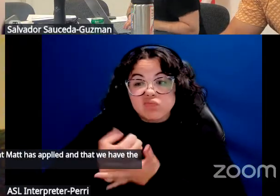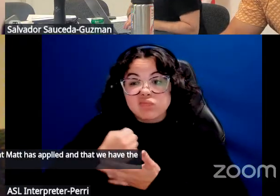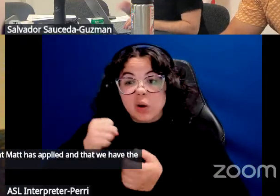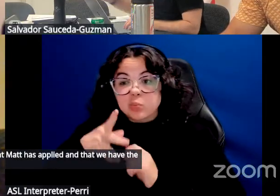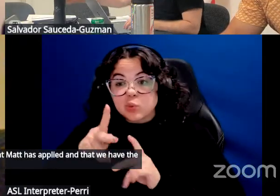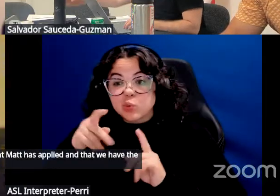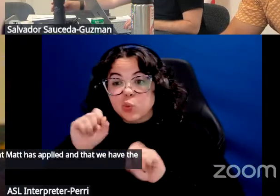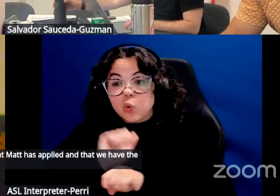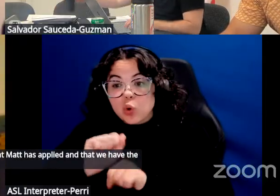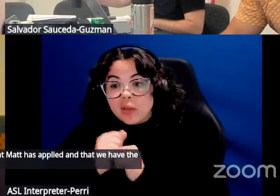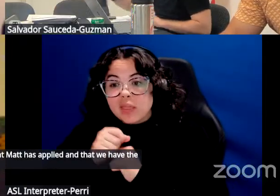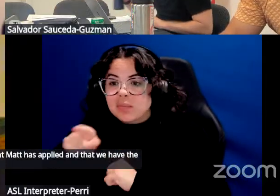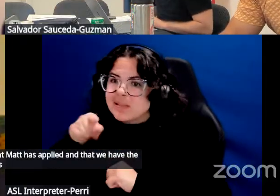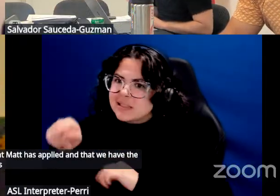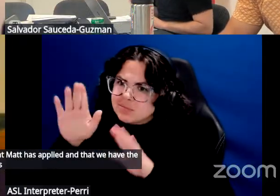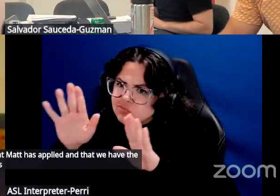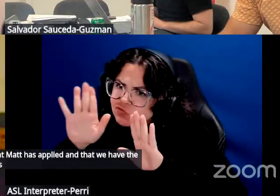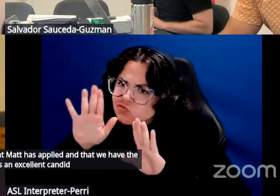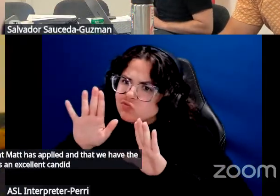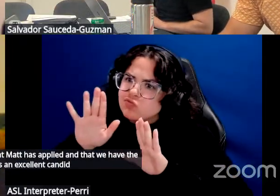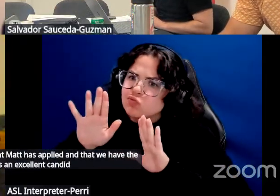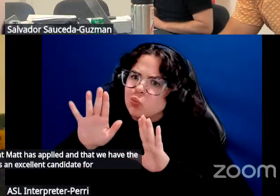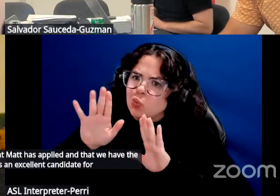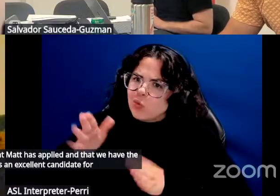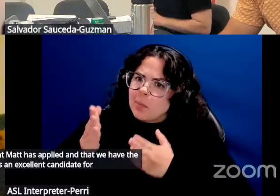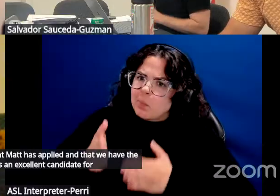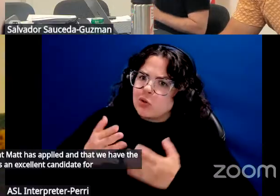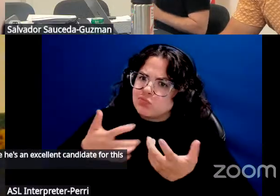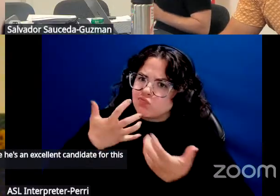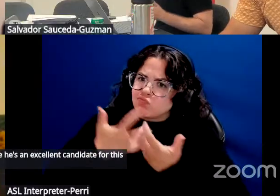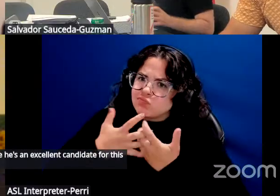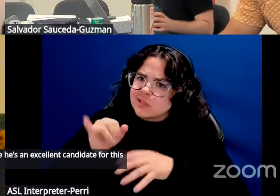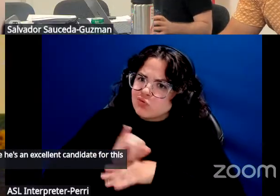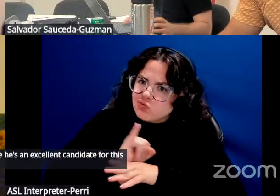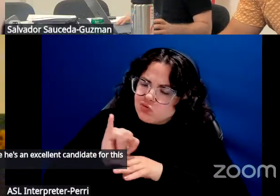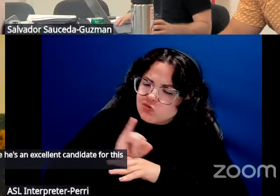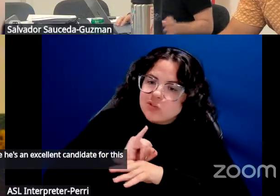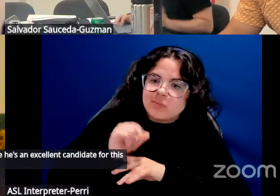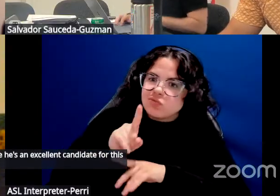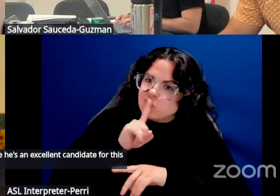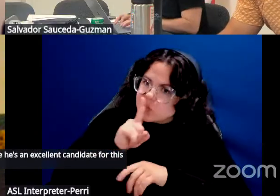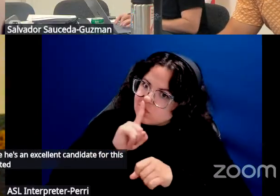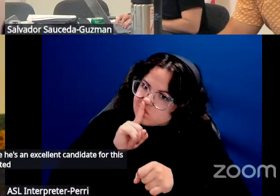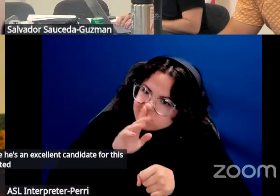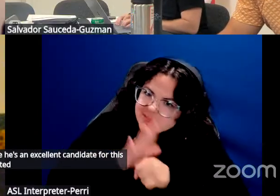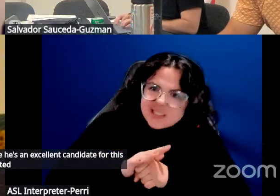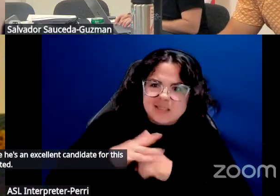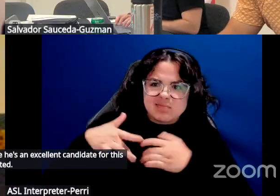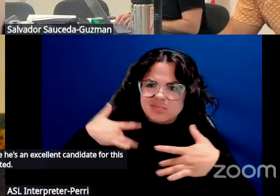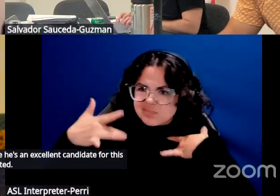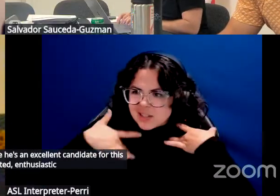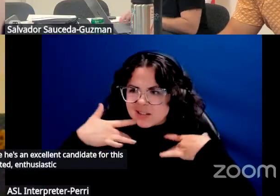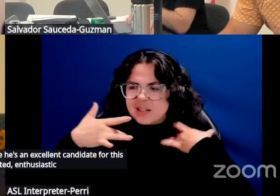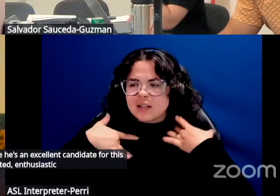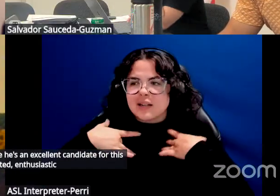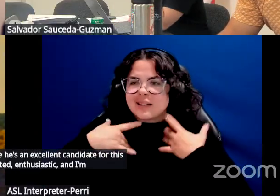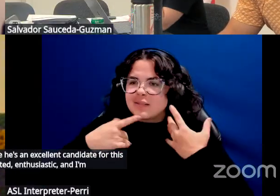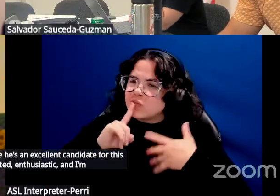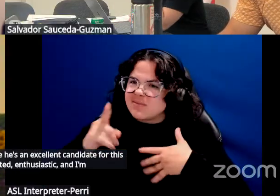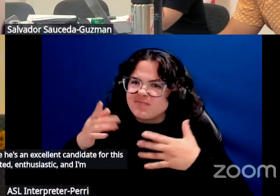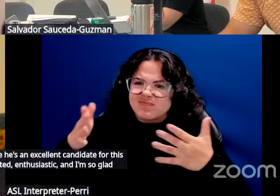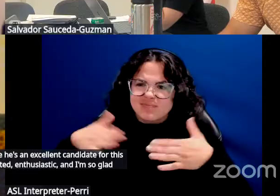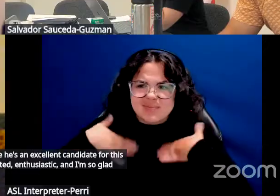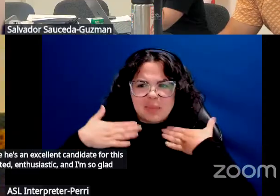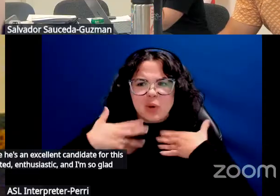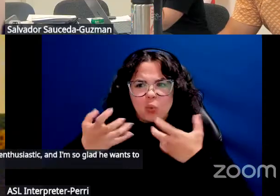believe he's an excellent candidate for this internship. He's extremely dedicated, enthusiastic, and I'm so glad he wants